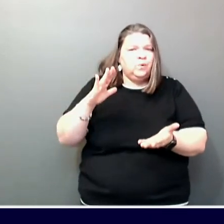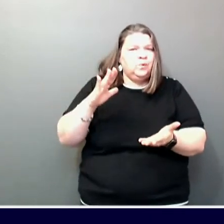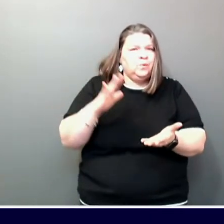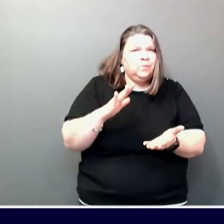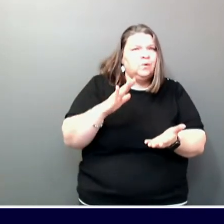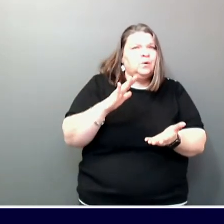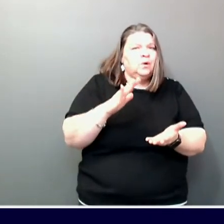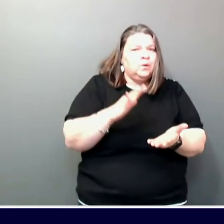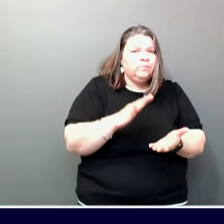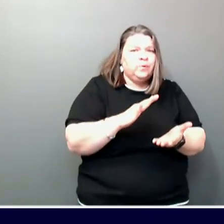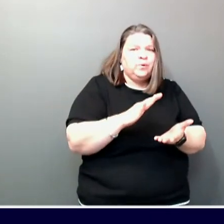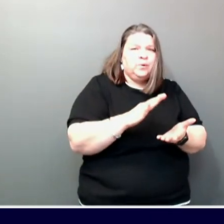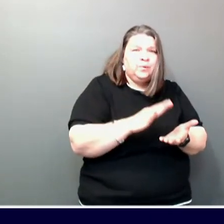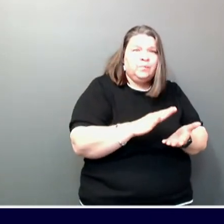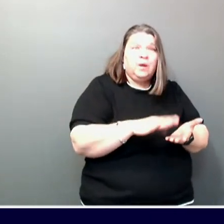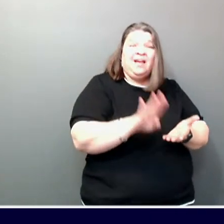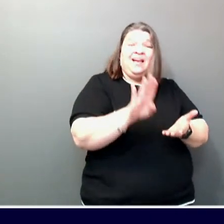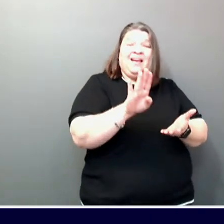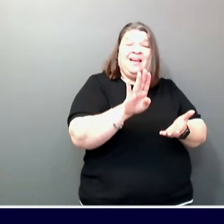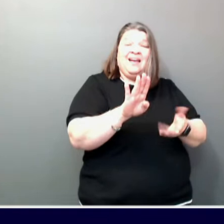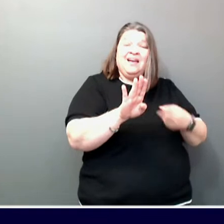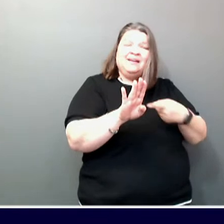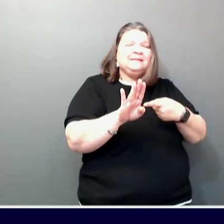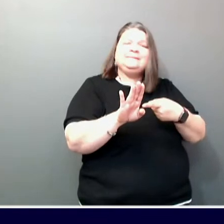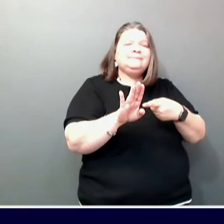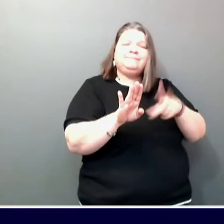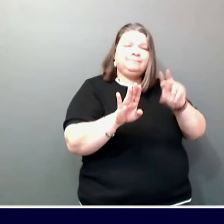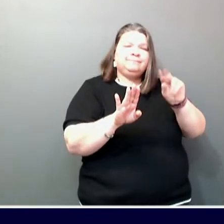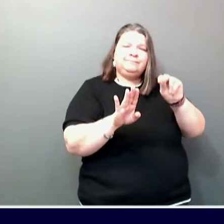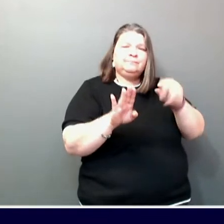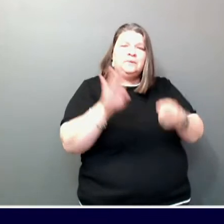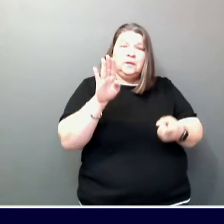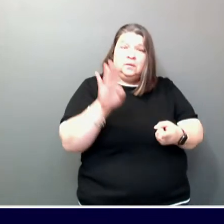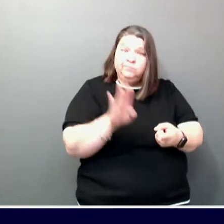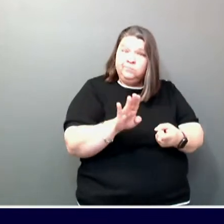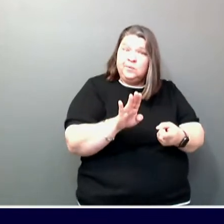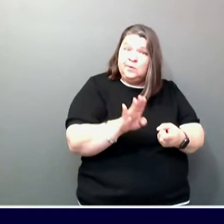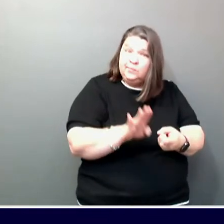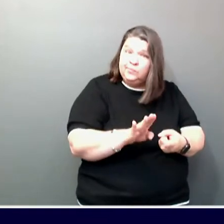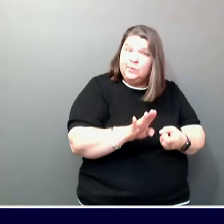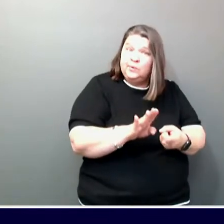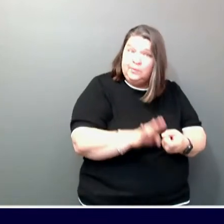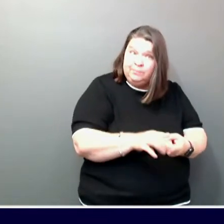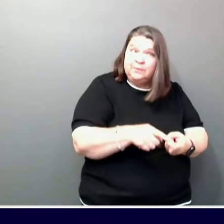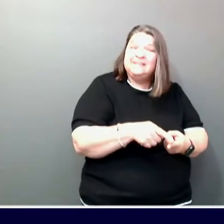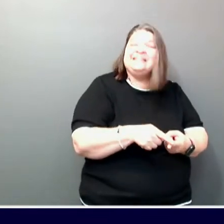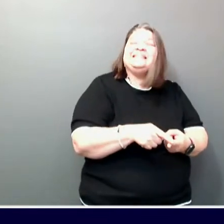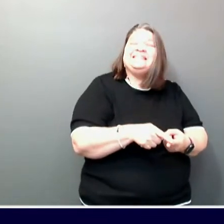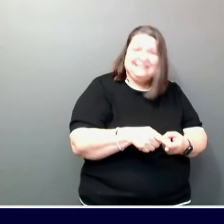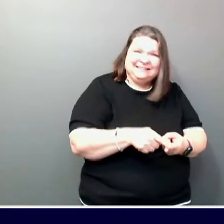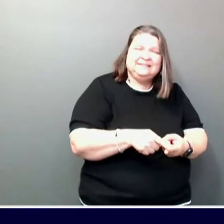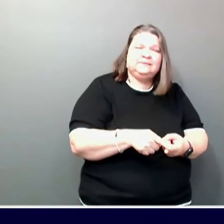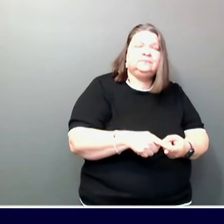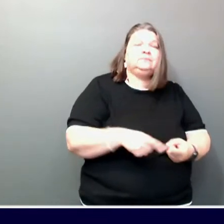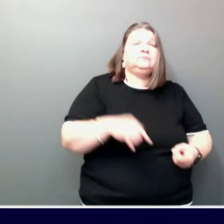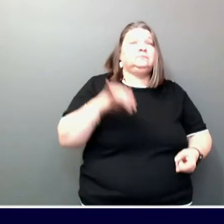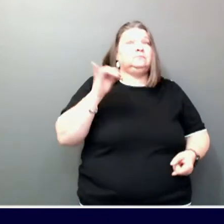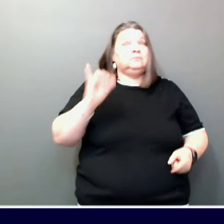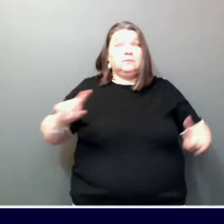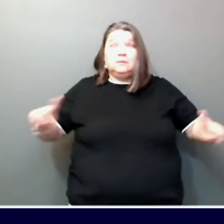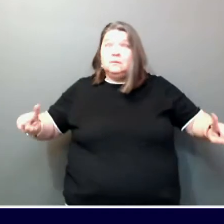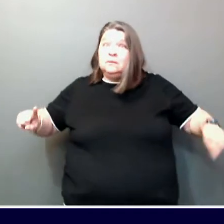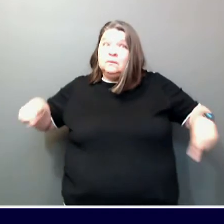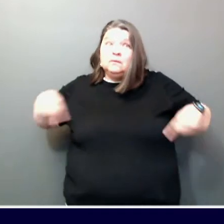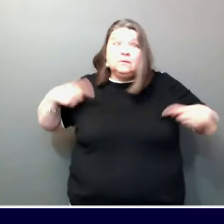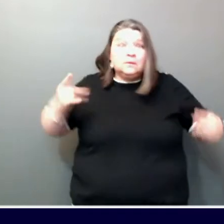across the state. What we're looking for now is continued stability in those metrics. The trend is favorable, but we're keeping an eye out for